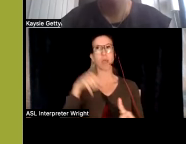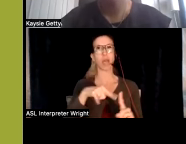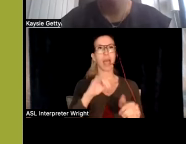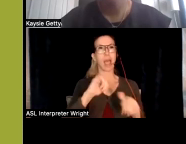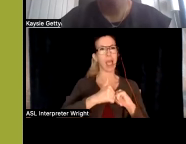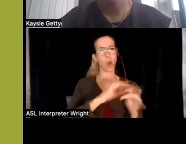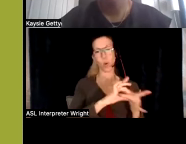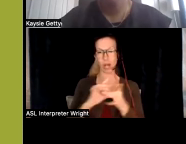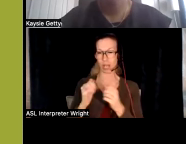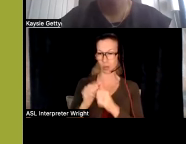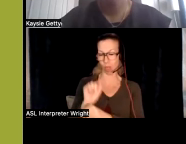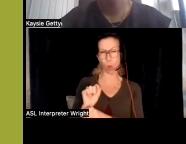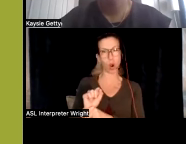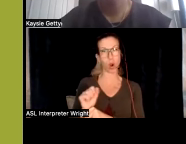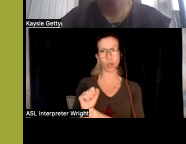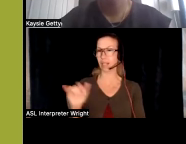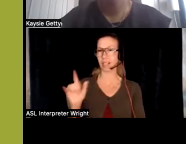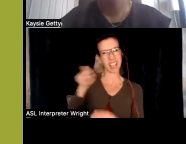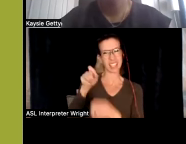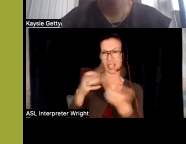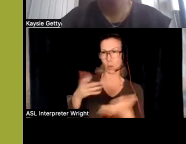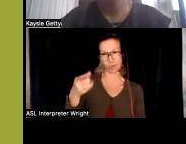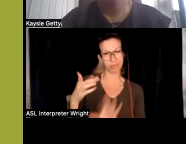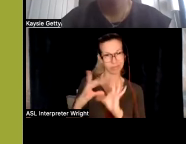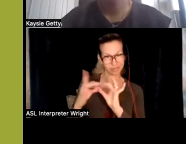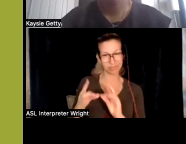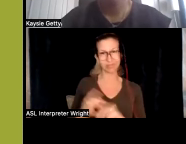with young people, about exactly what you're talking about, Francie, giving